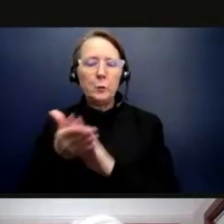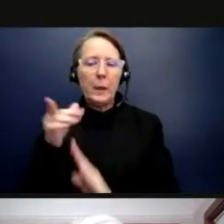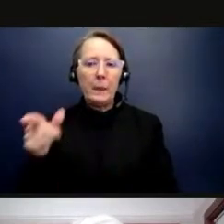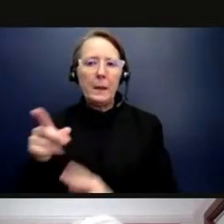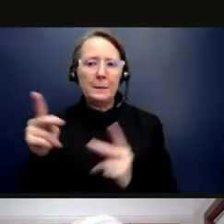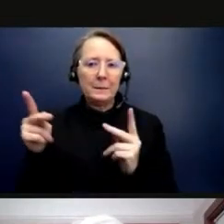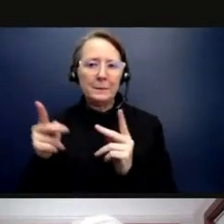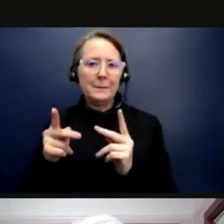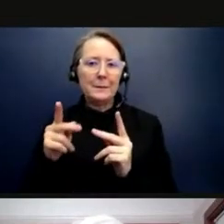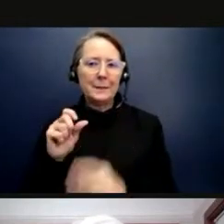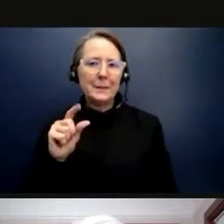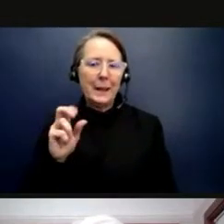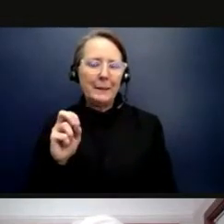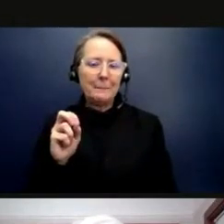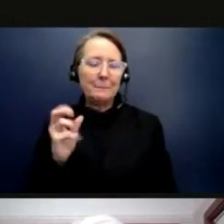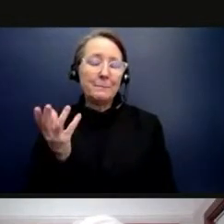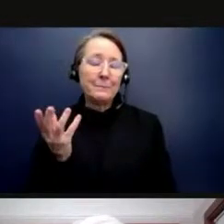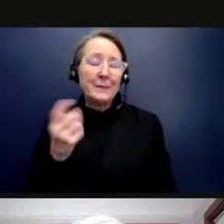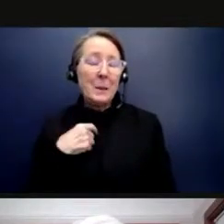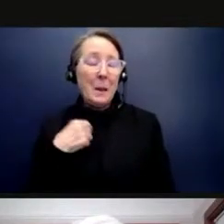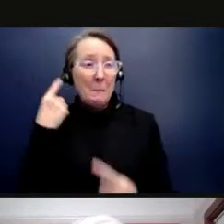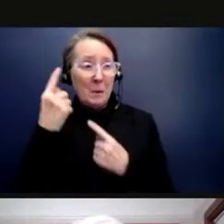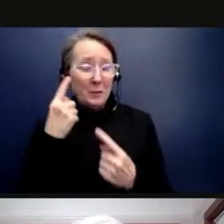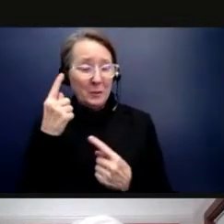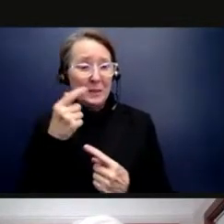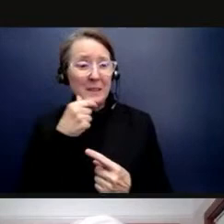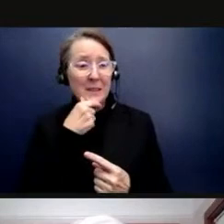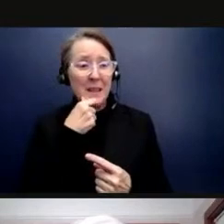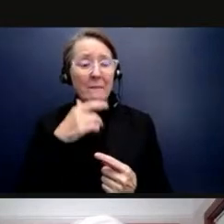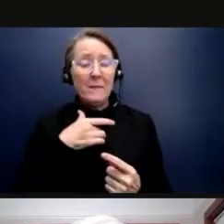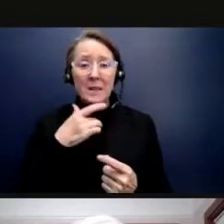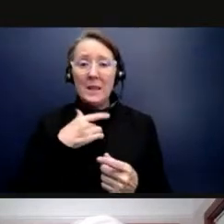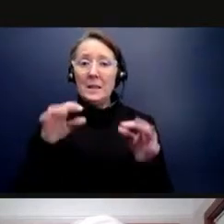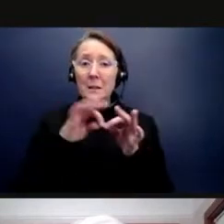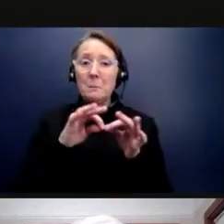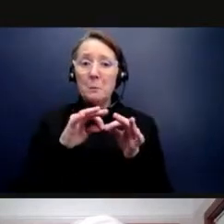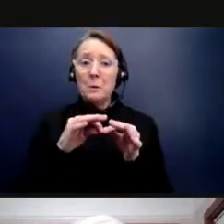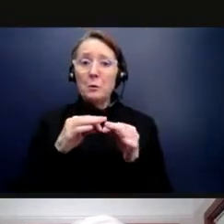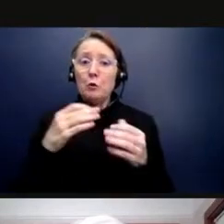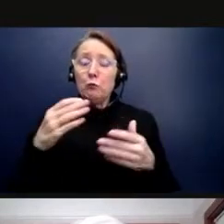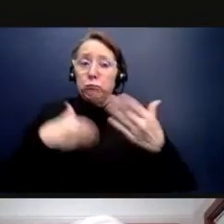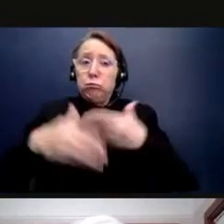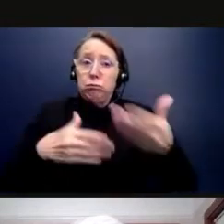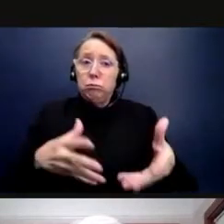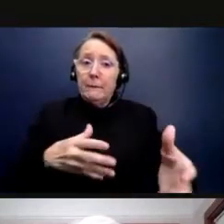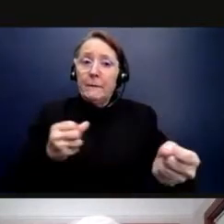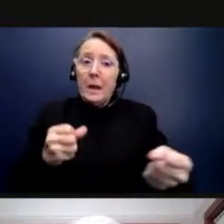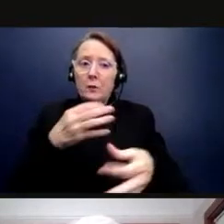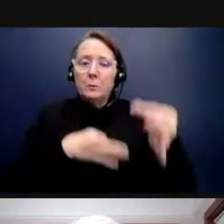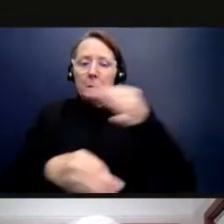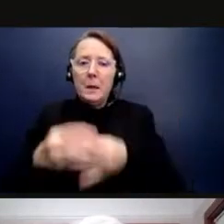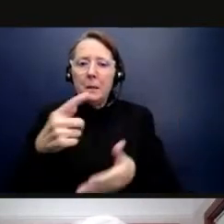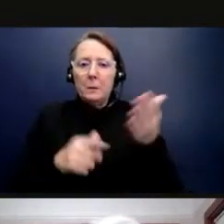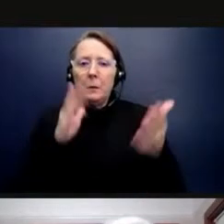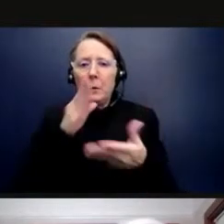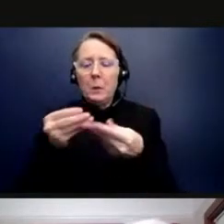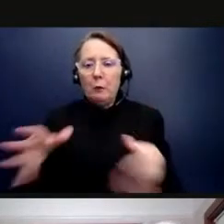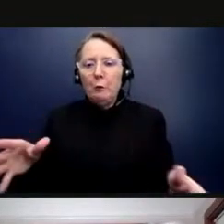wondering, I mean, I believe it's important to move rapidly to replace what we're going to be losing in